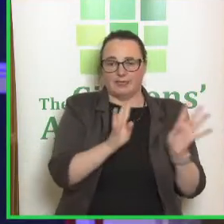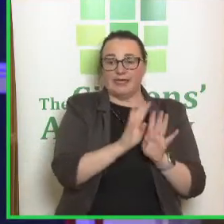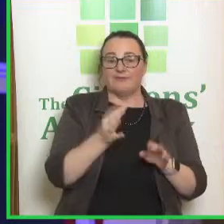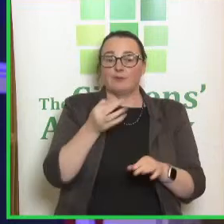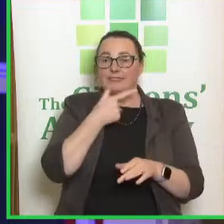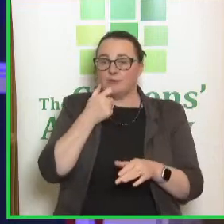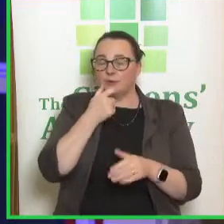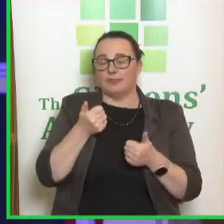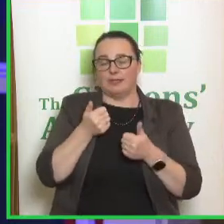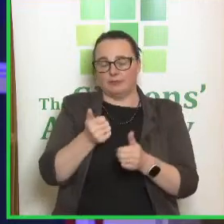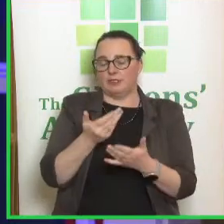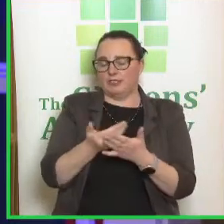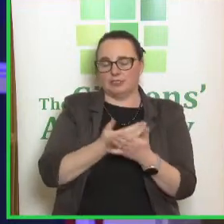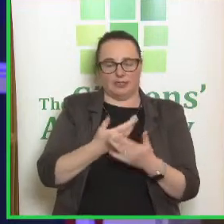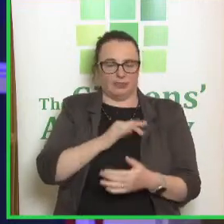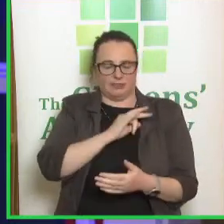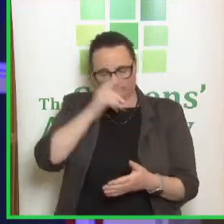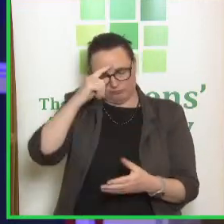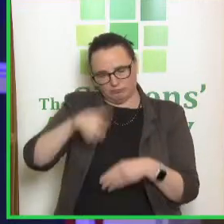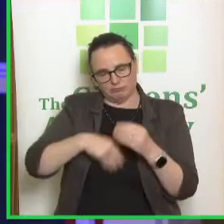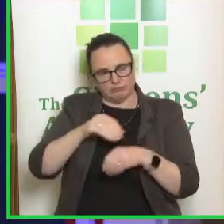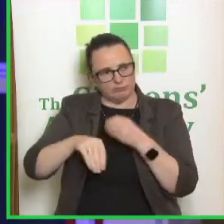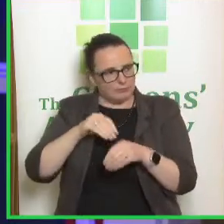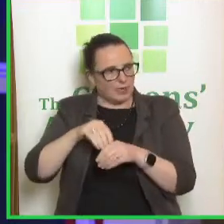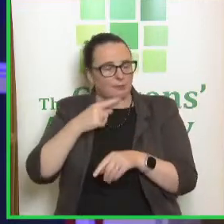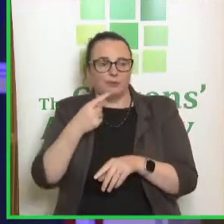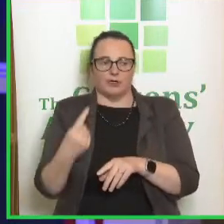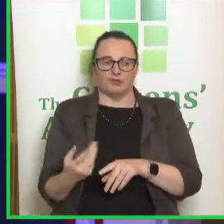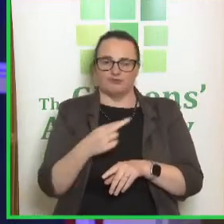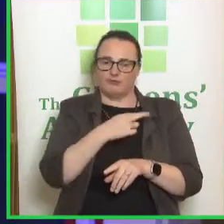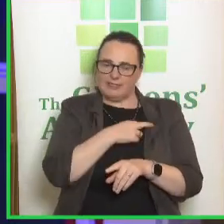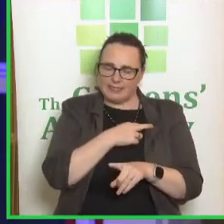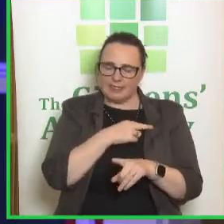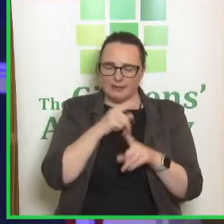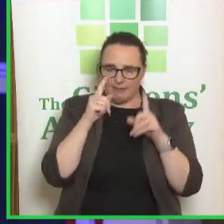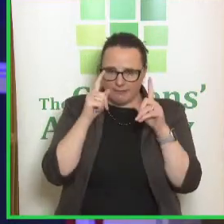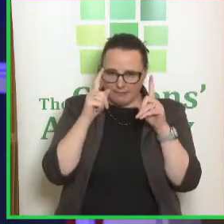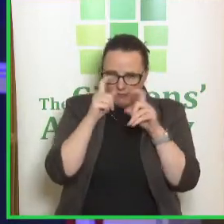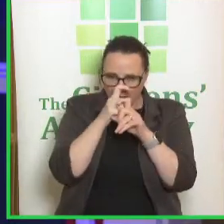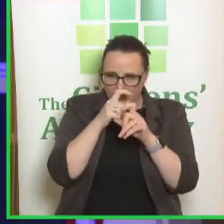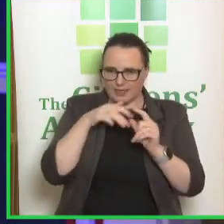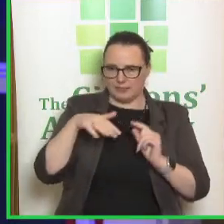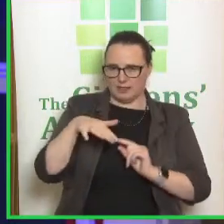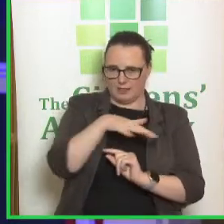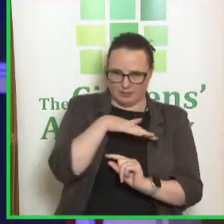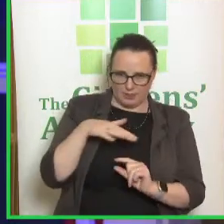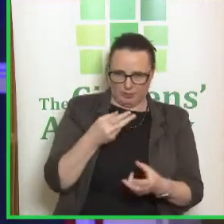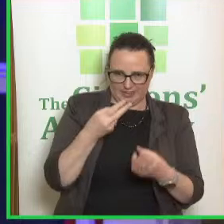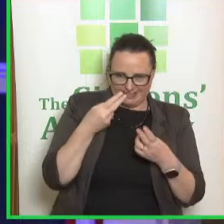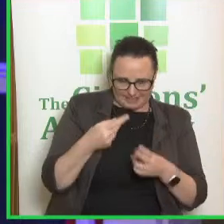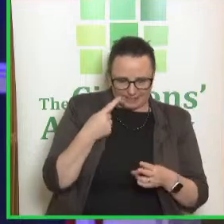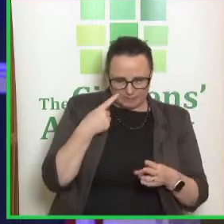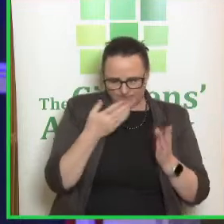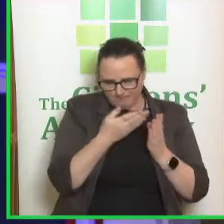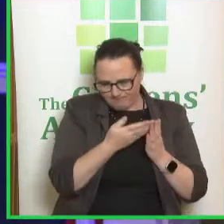able to legislate ourselves as an Oireachtas, but it is such a complex area, and we need to look at